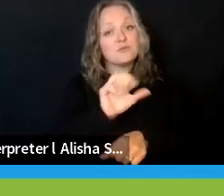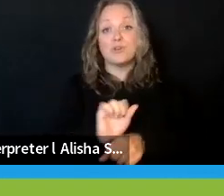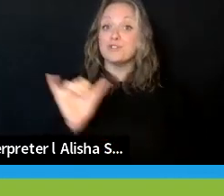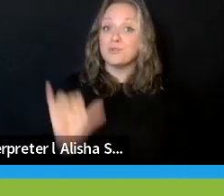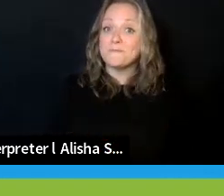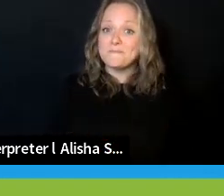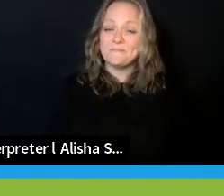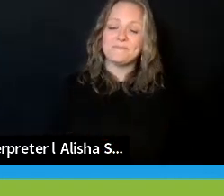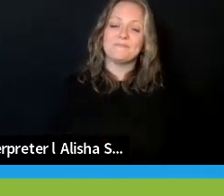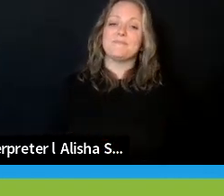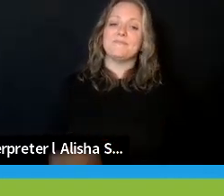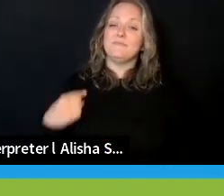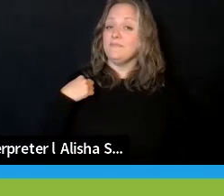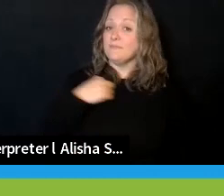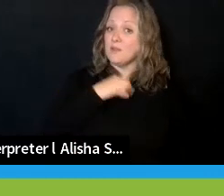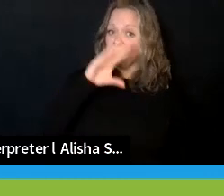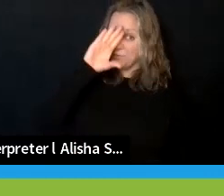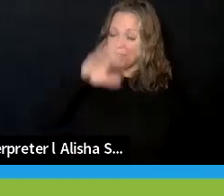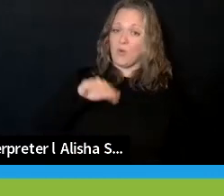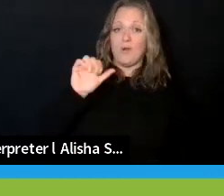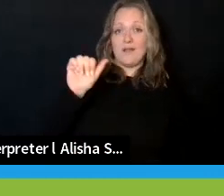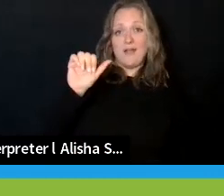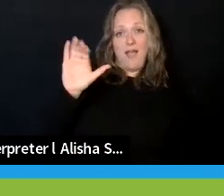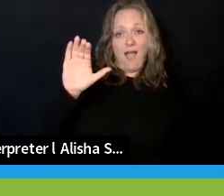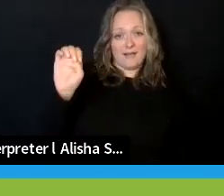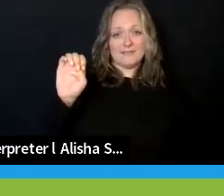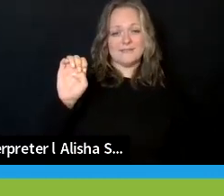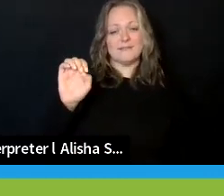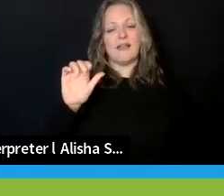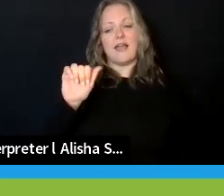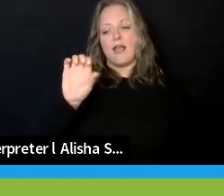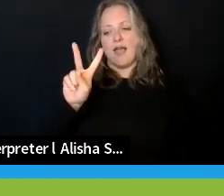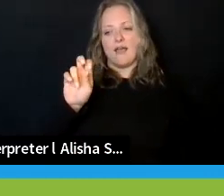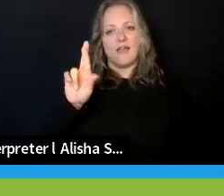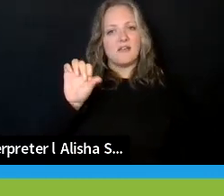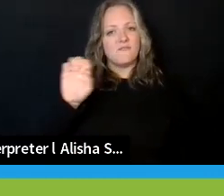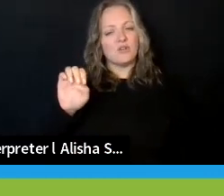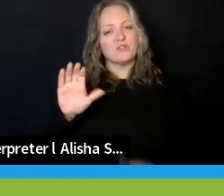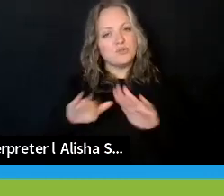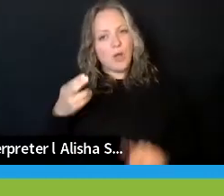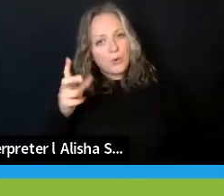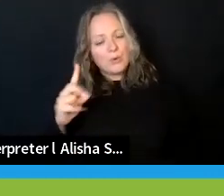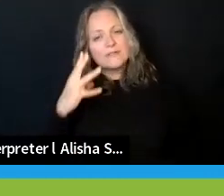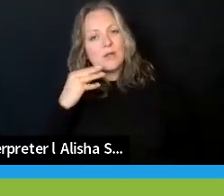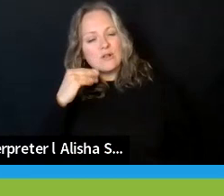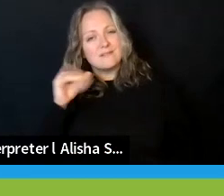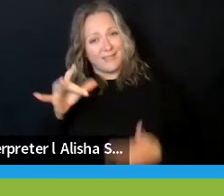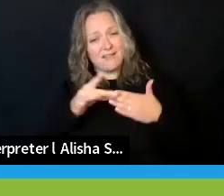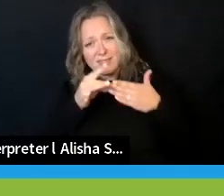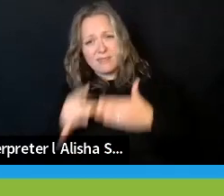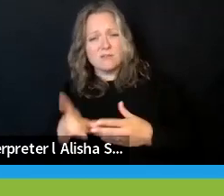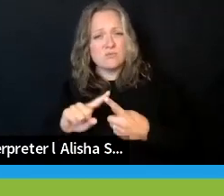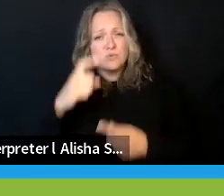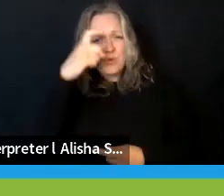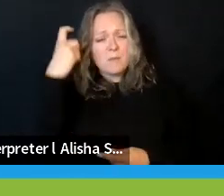So we know that adverse childhood experiences can lead to trauma. So we wanted to talk a little bit for a few slides here about what